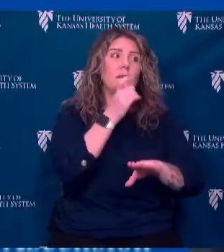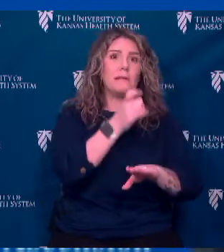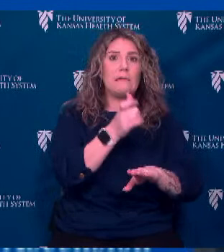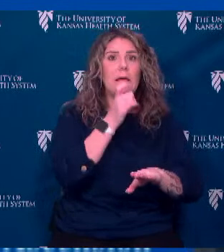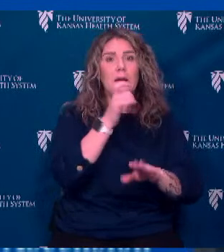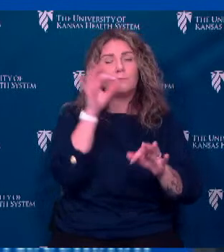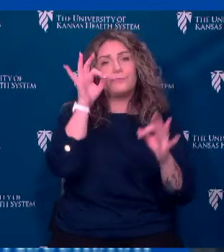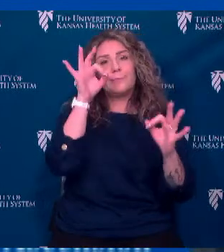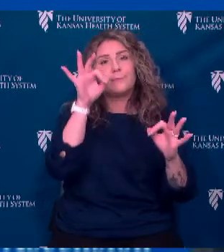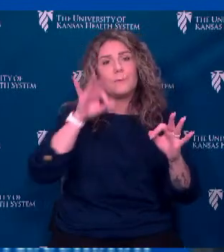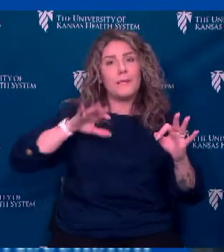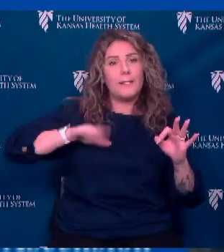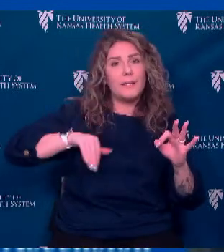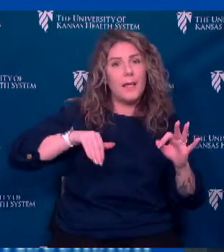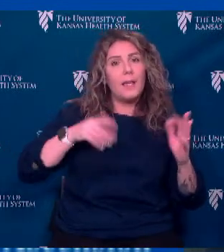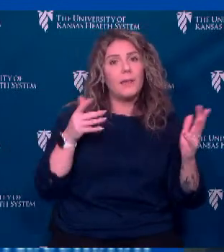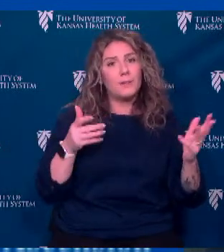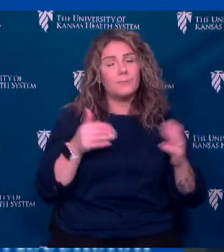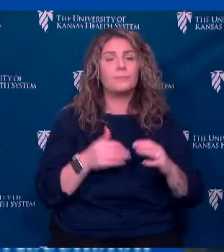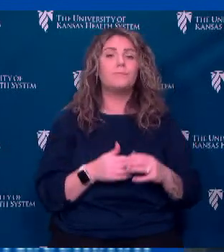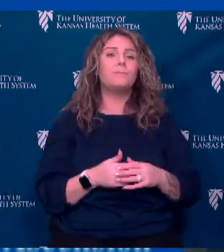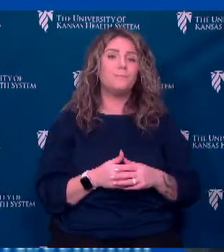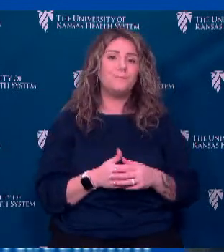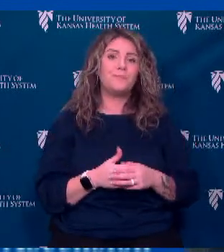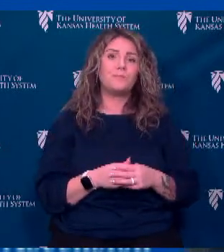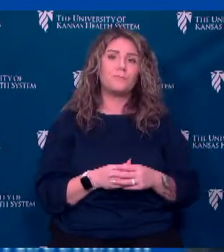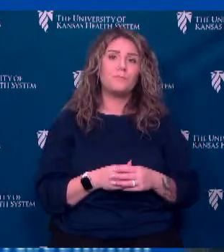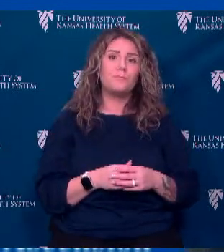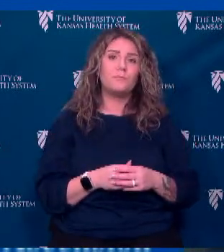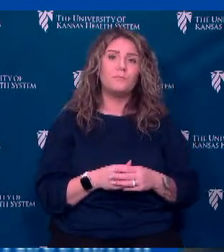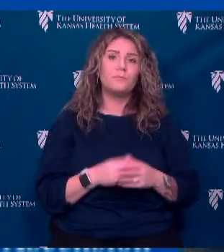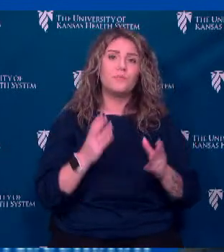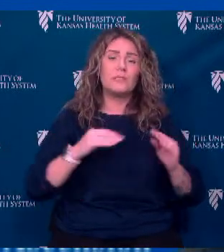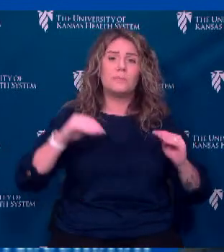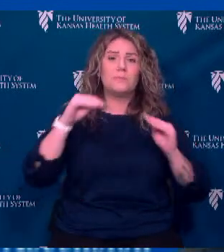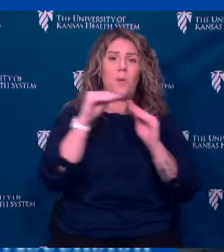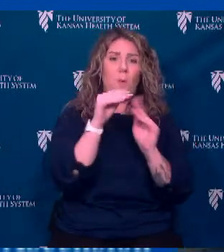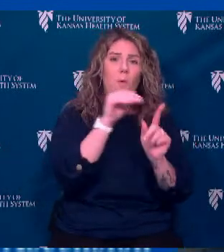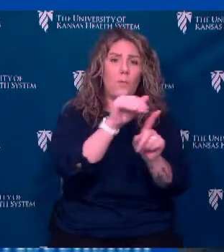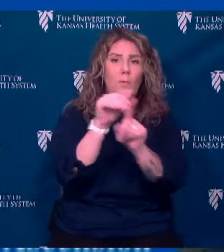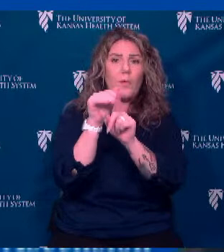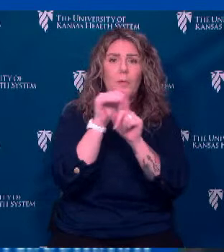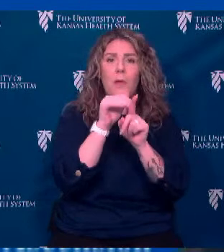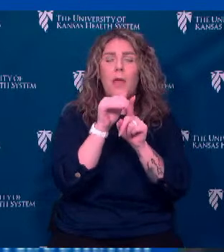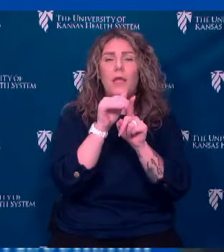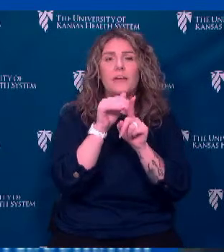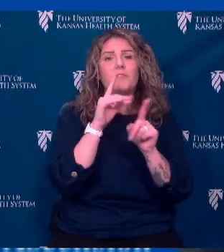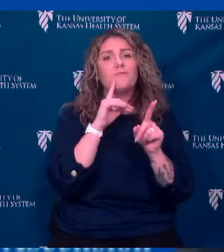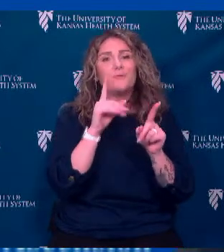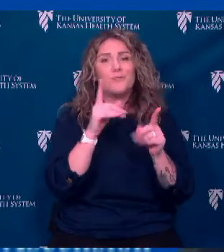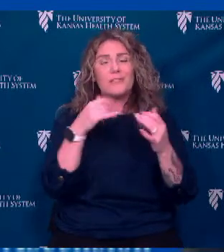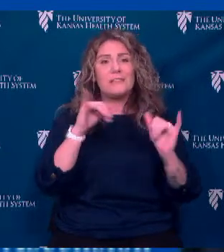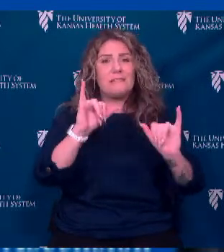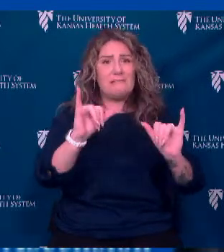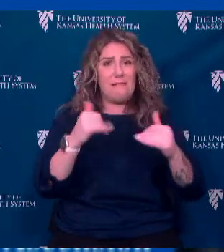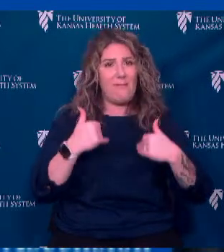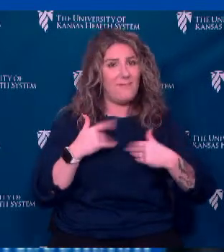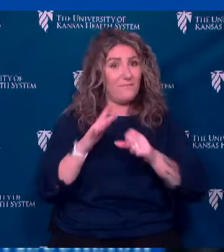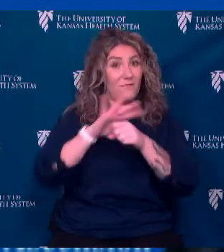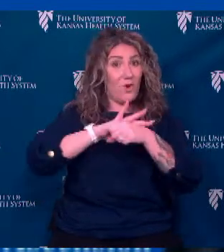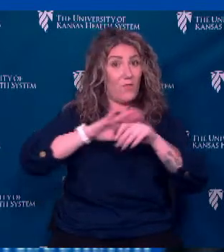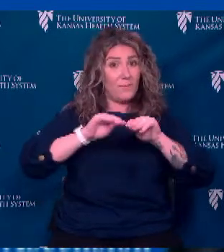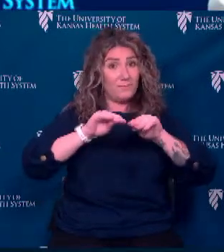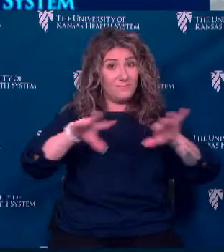to be yet, and more reminders that we're still in the pandemic.